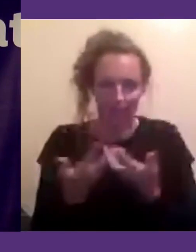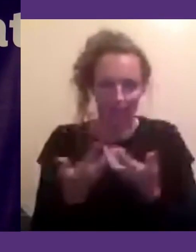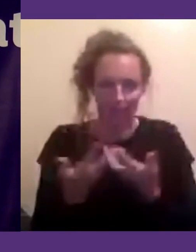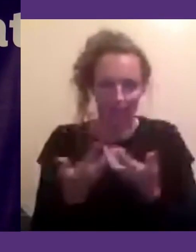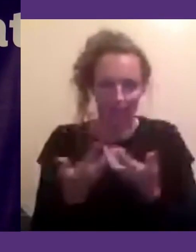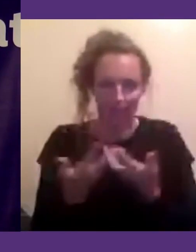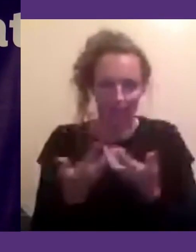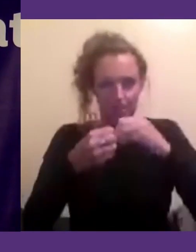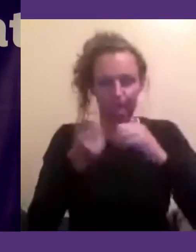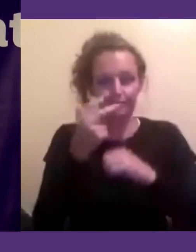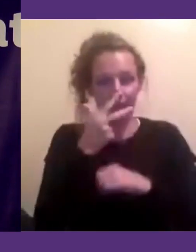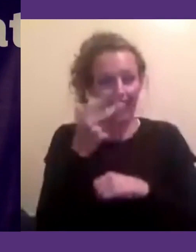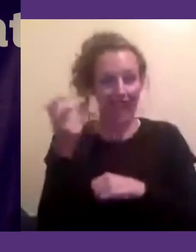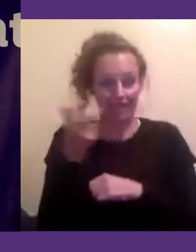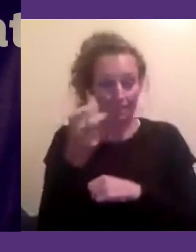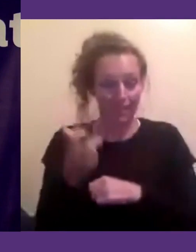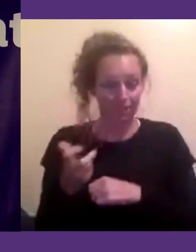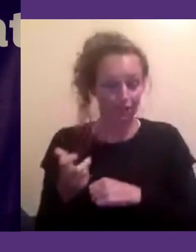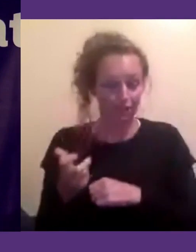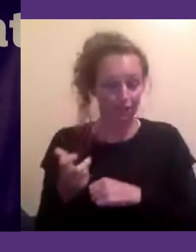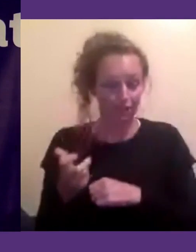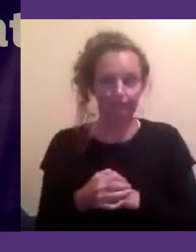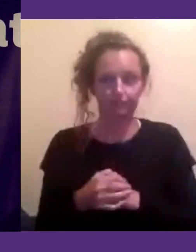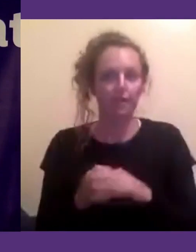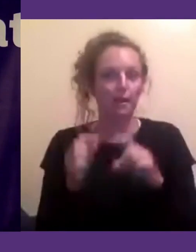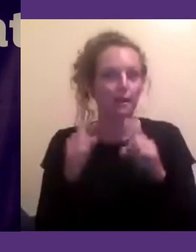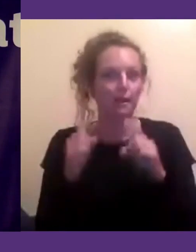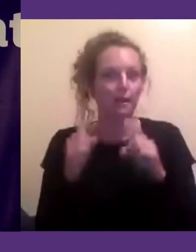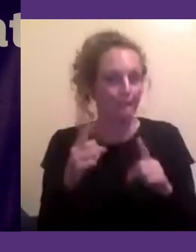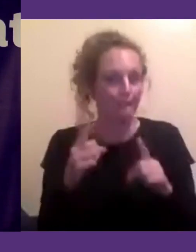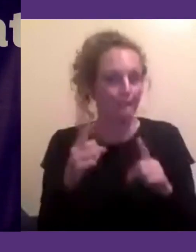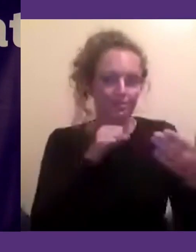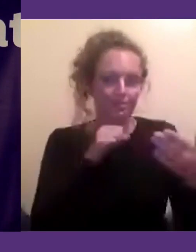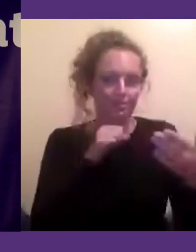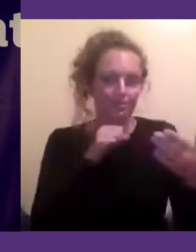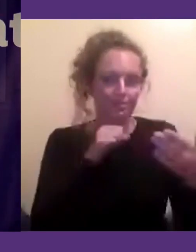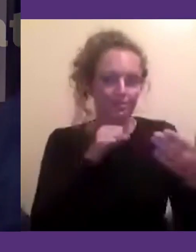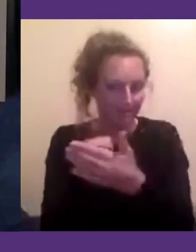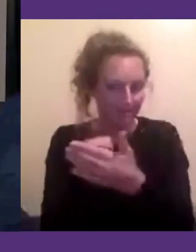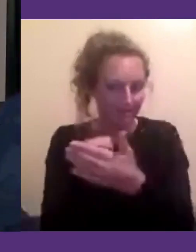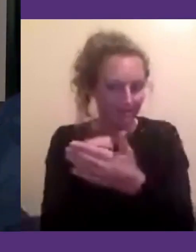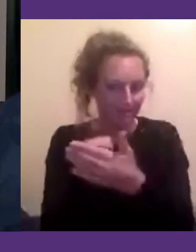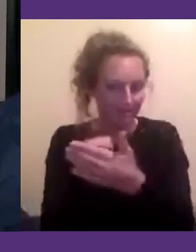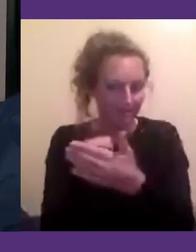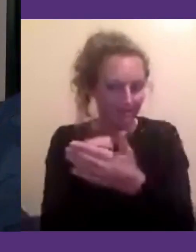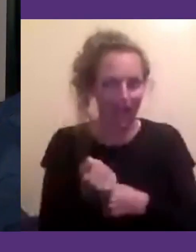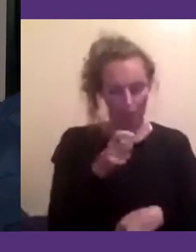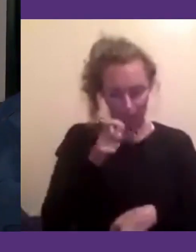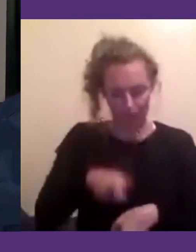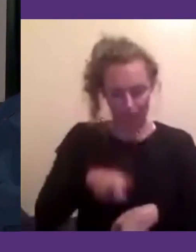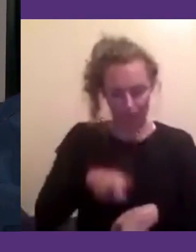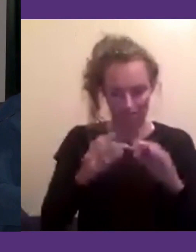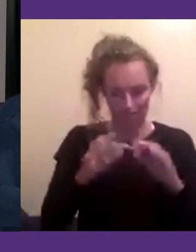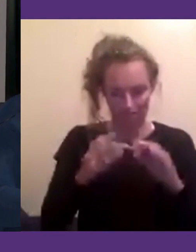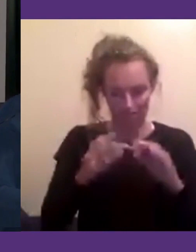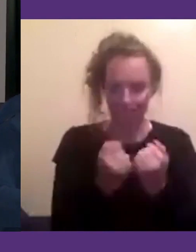like a one-person team. You can't respond to breaking news really fast. And if you actually want